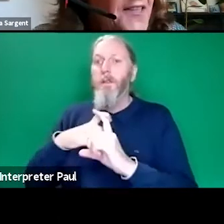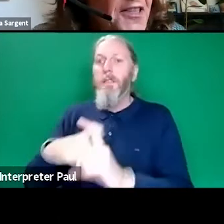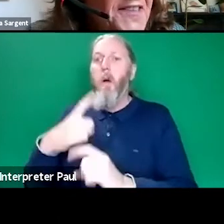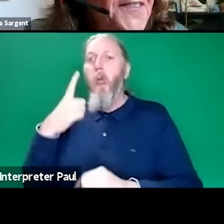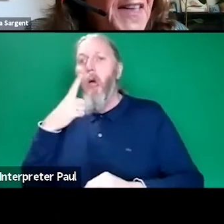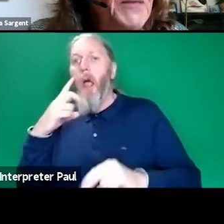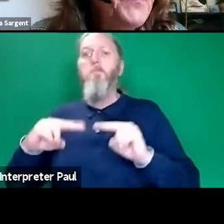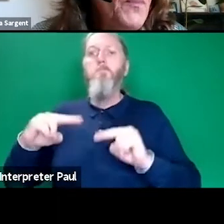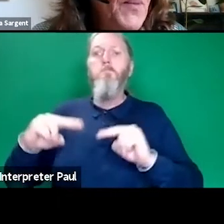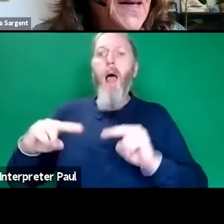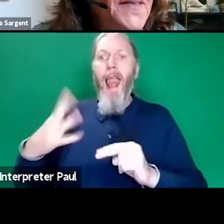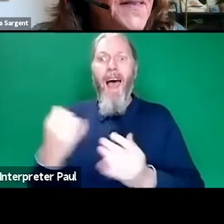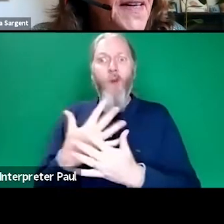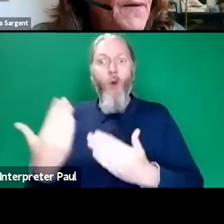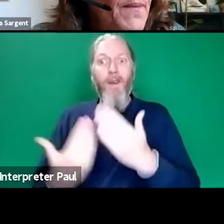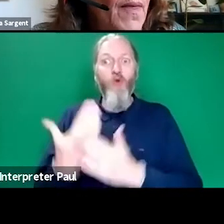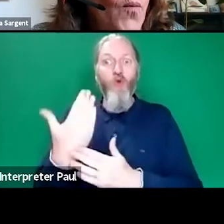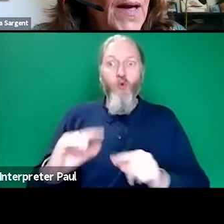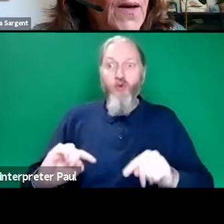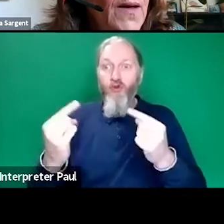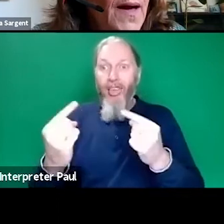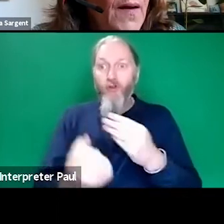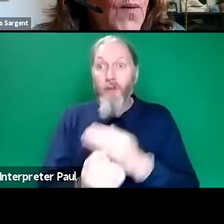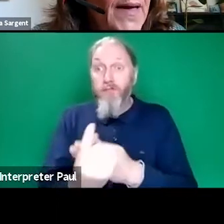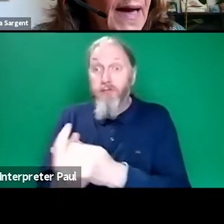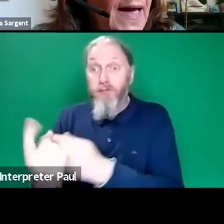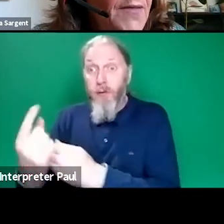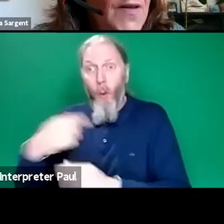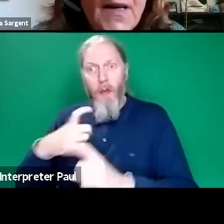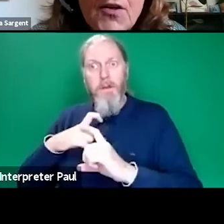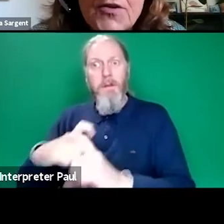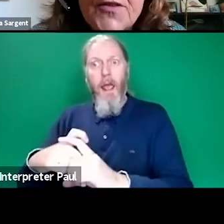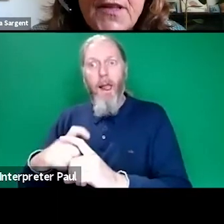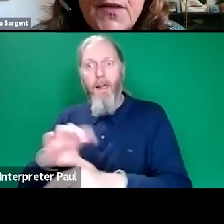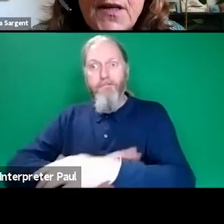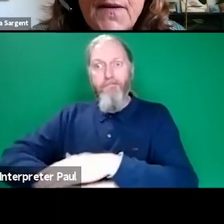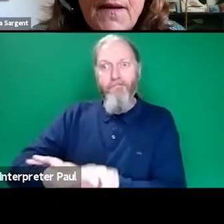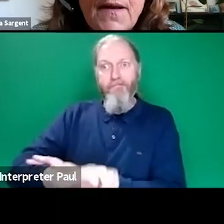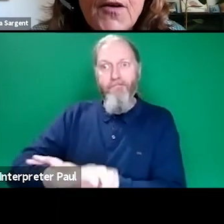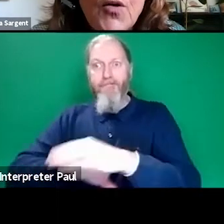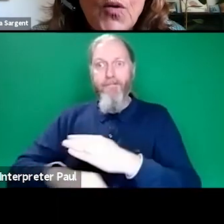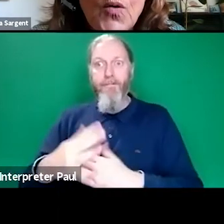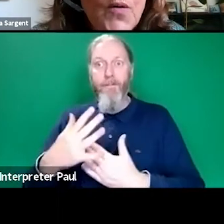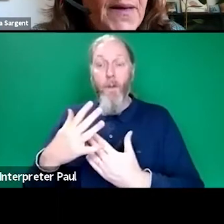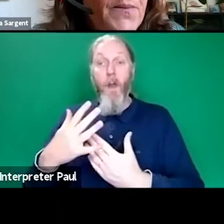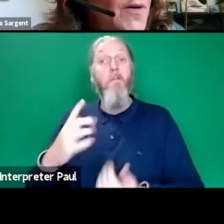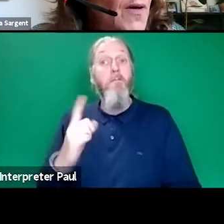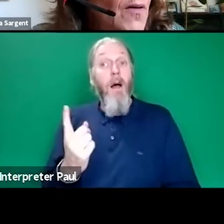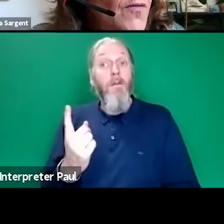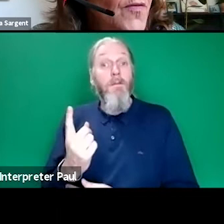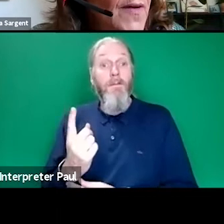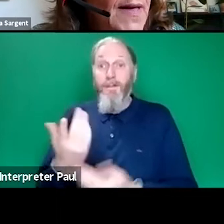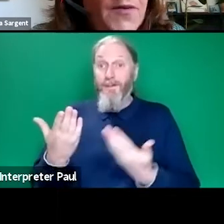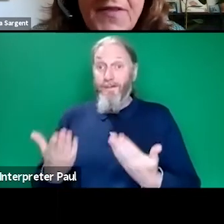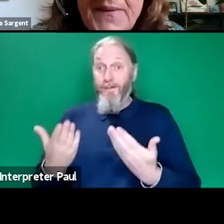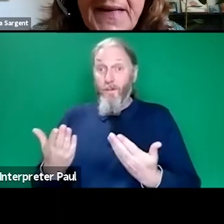new challenges, but we have got a core number